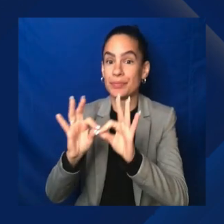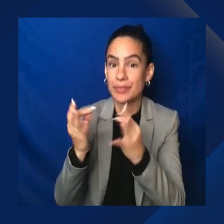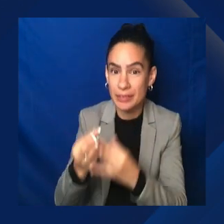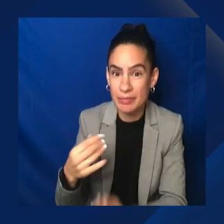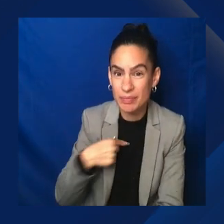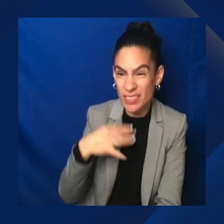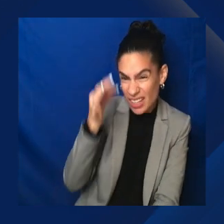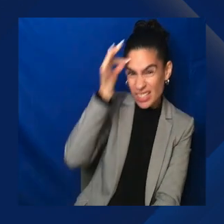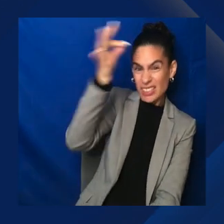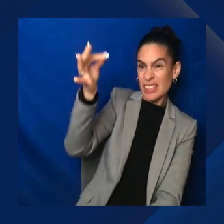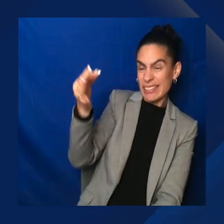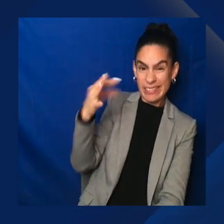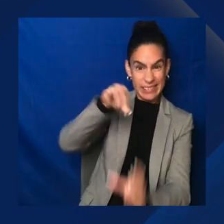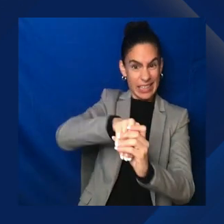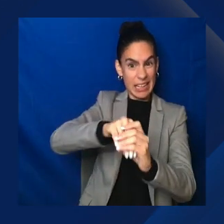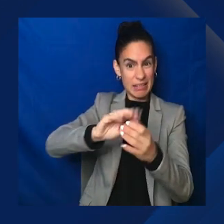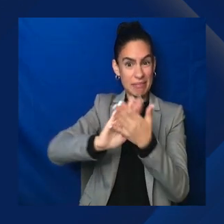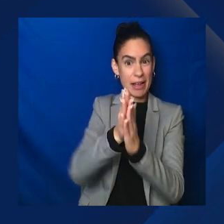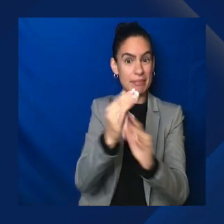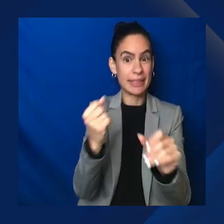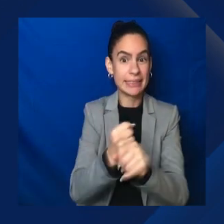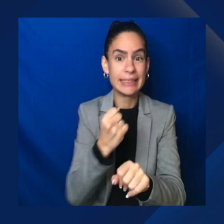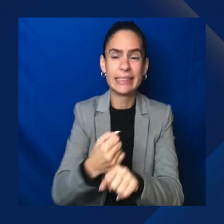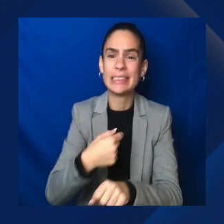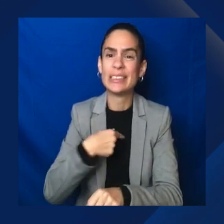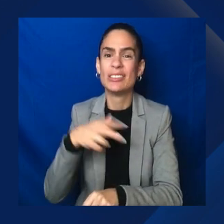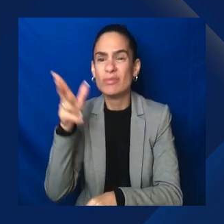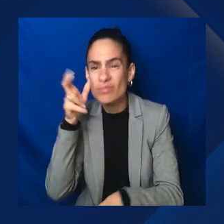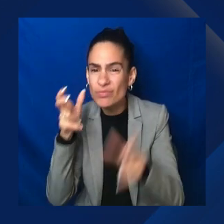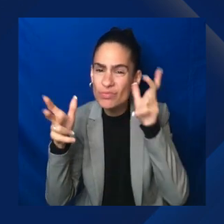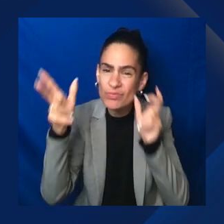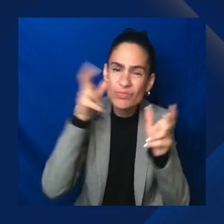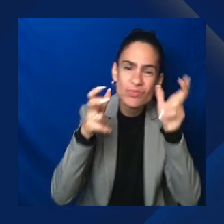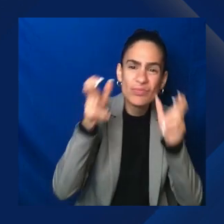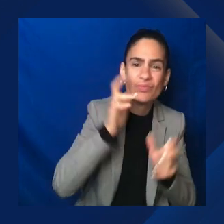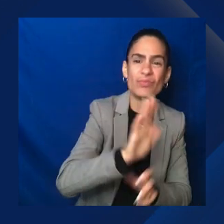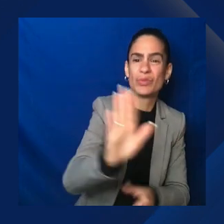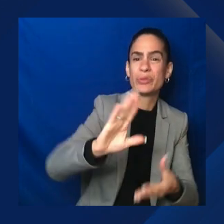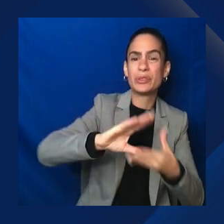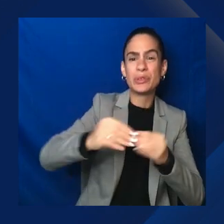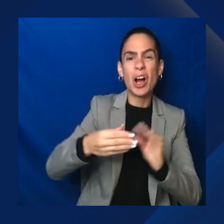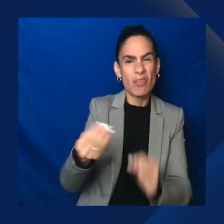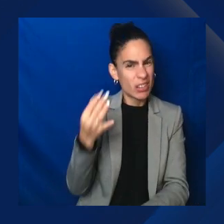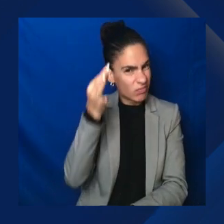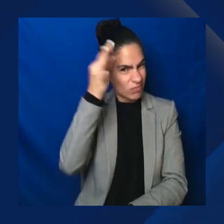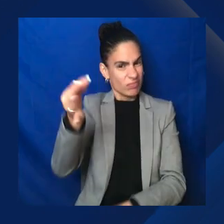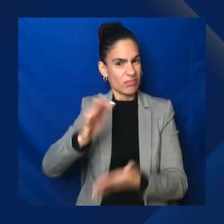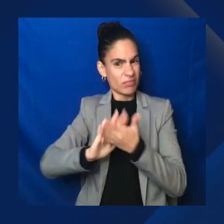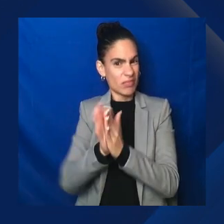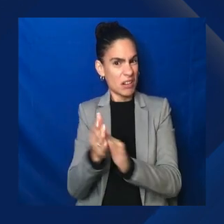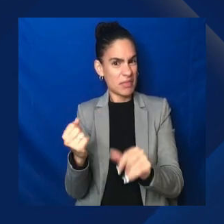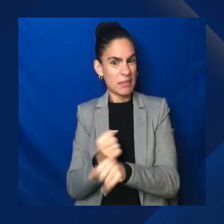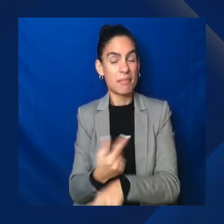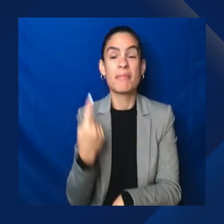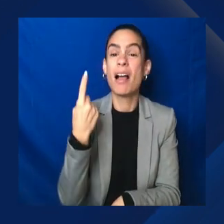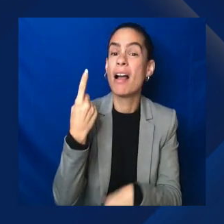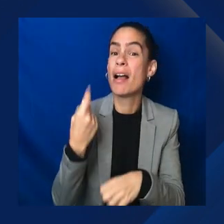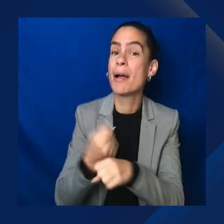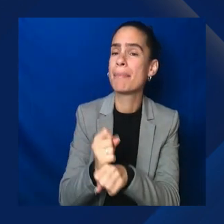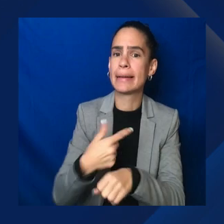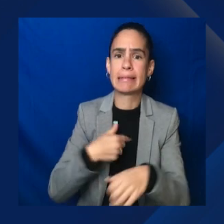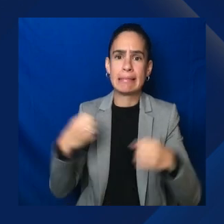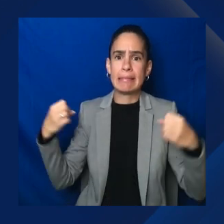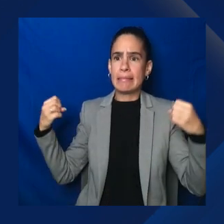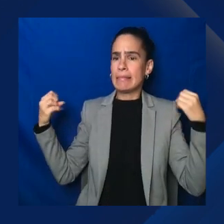else's stories. I was so close to being a statistic, but what frightens me so much more as a healthcare